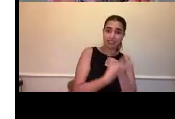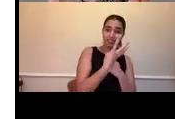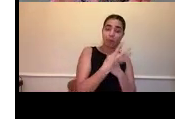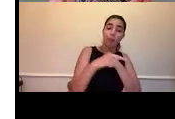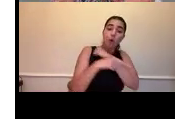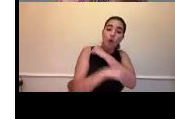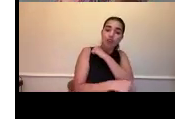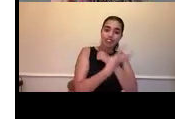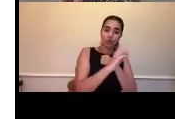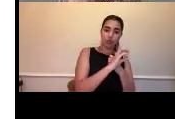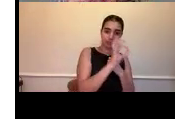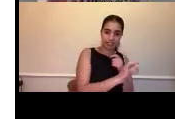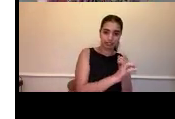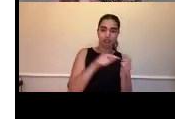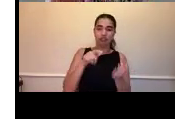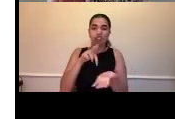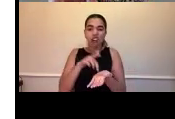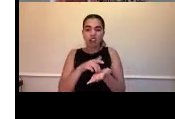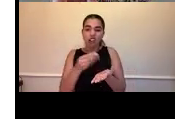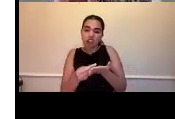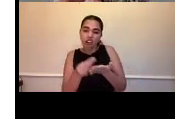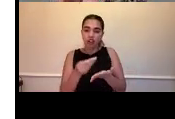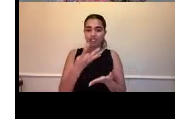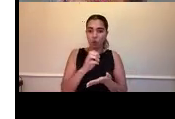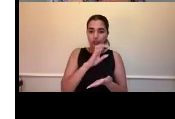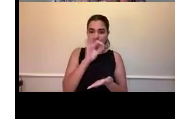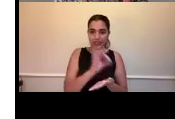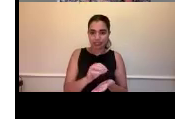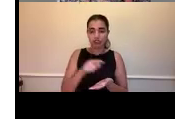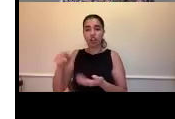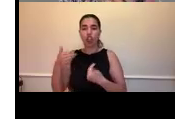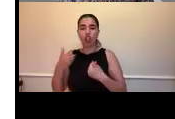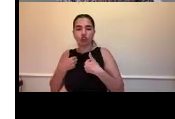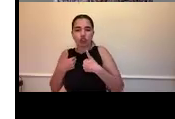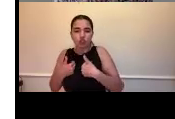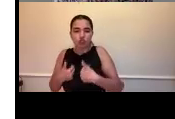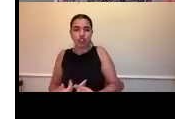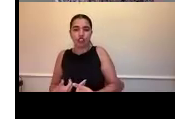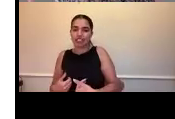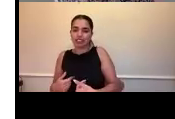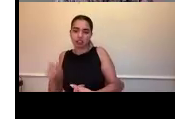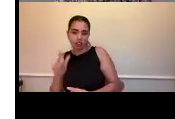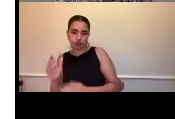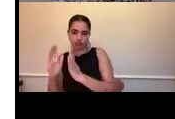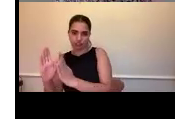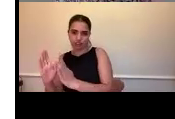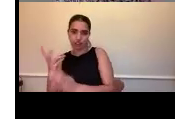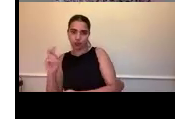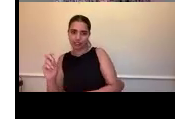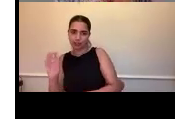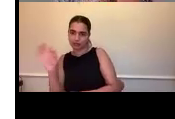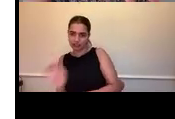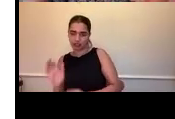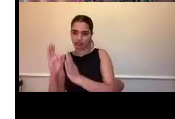of countries, and the richest 20% of countries. And what we could see from these charts, you can see quite clearly,